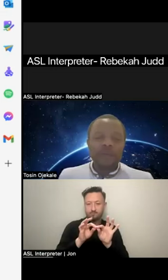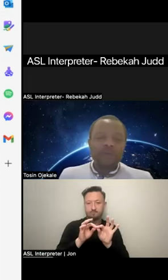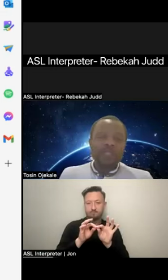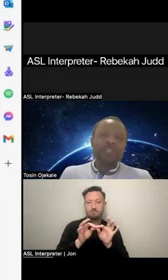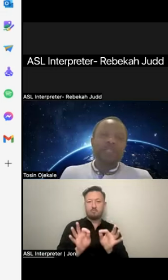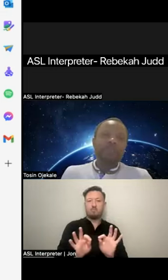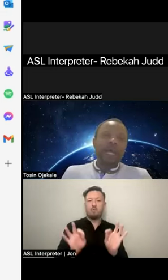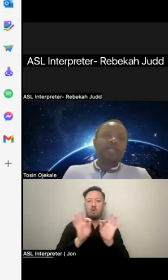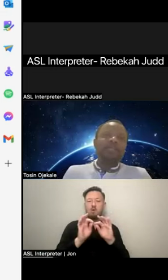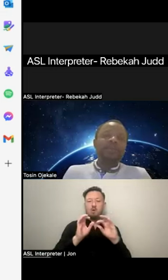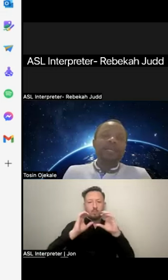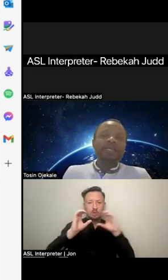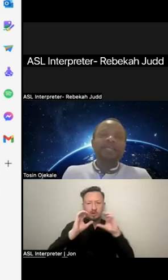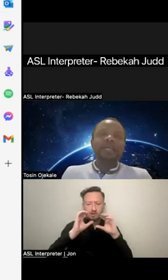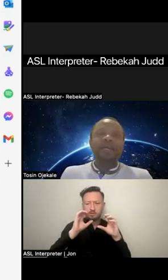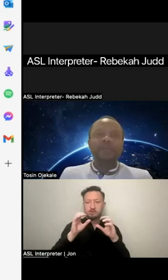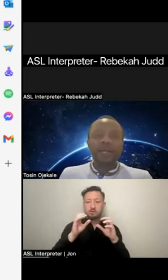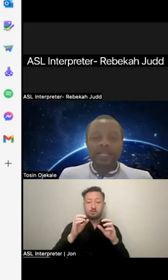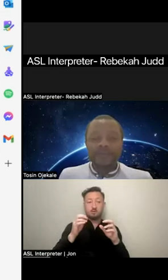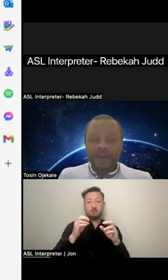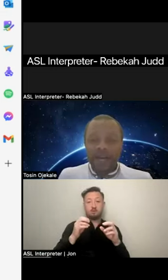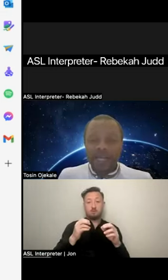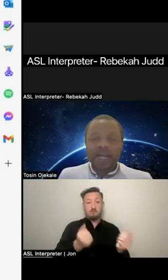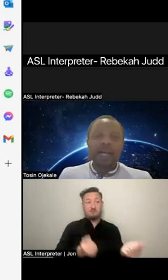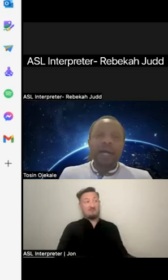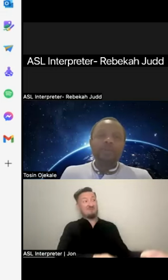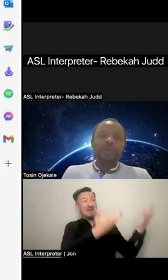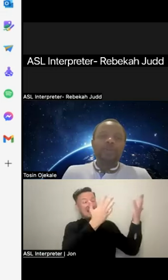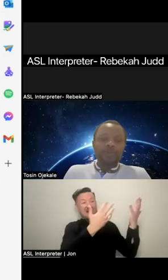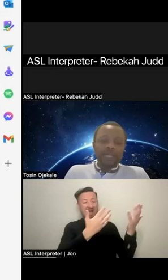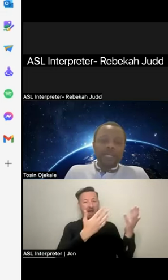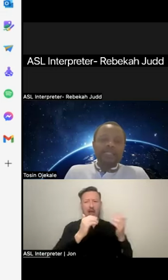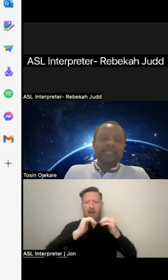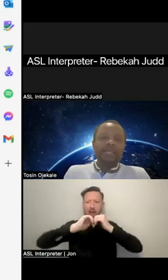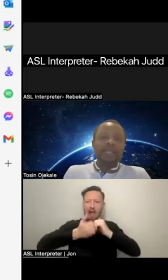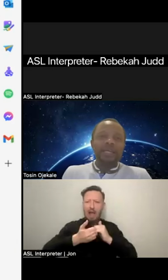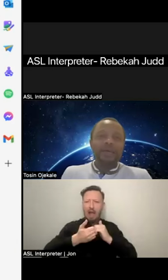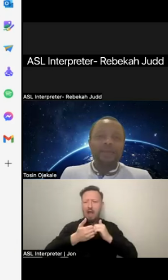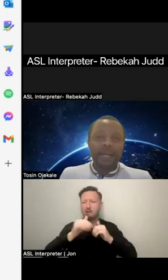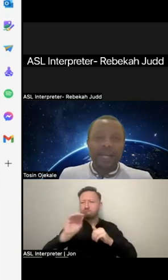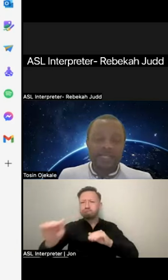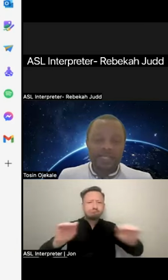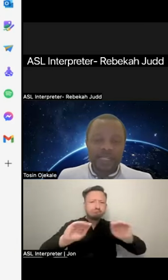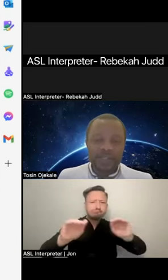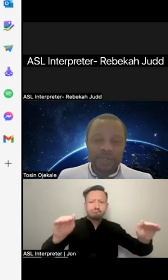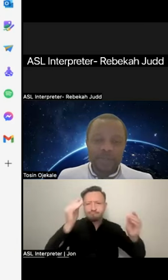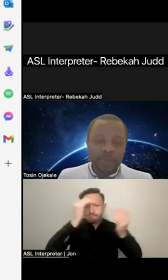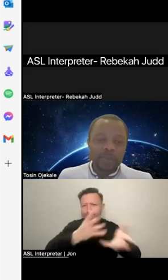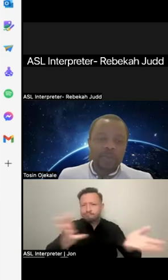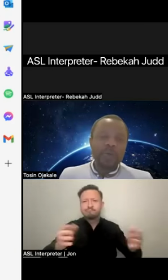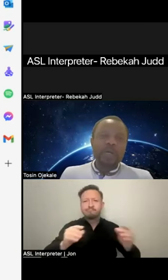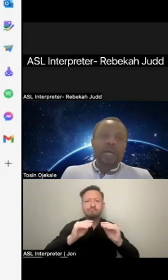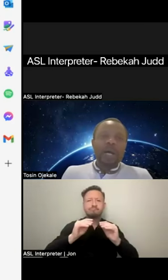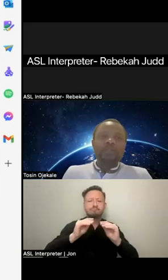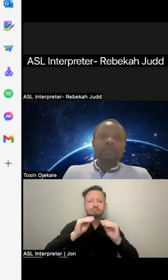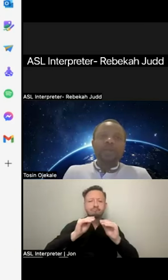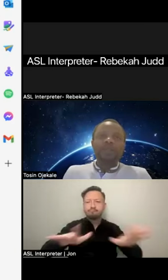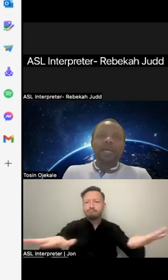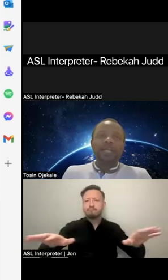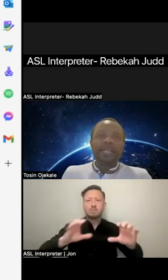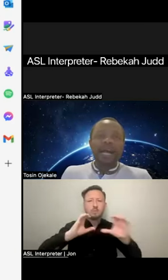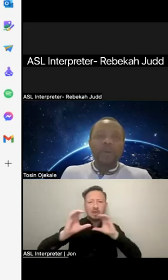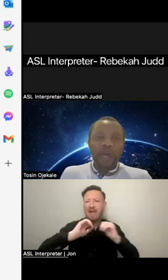a communication plan in place. When there's fire, how do you communicate fire incidents to the people? How do you